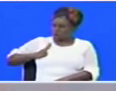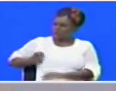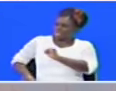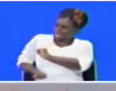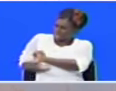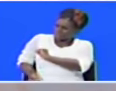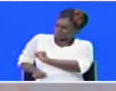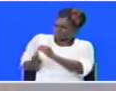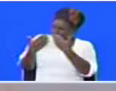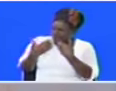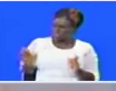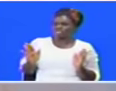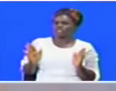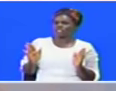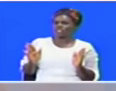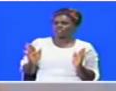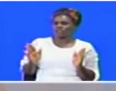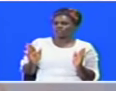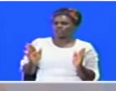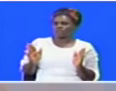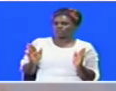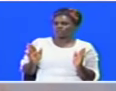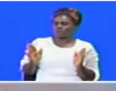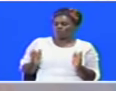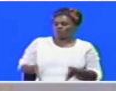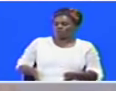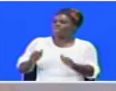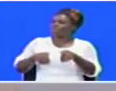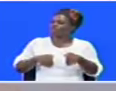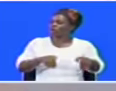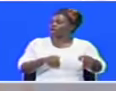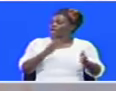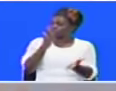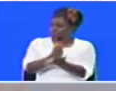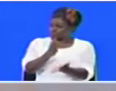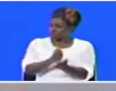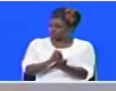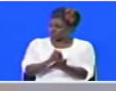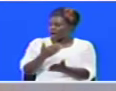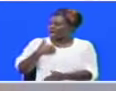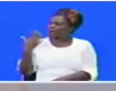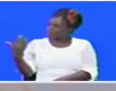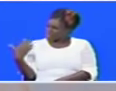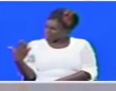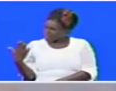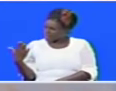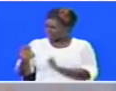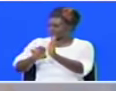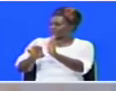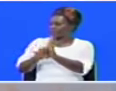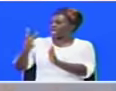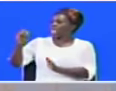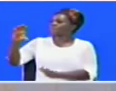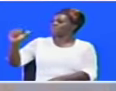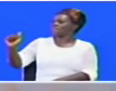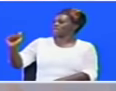make a collective agreement as to what is the way forward. Because really, if we have ballot papers that, like, for example, the MCAs